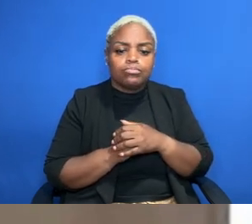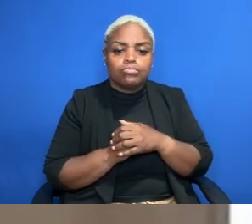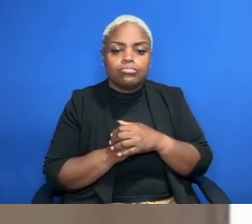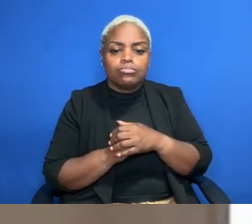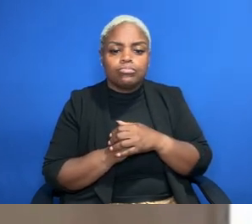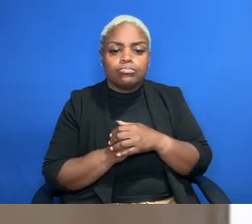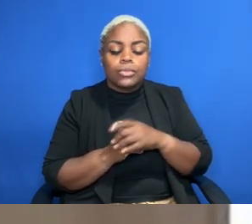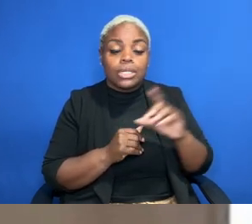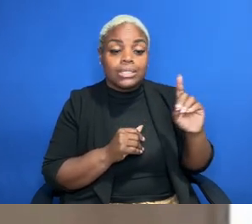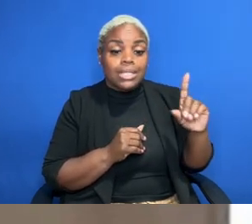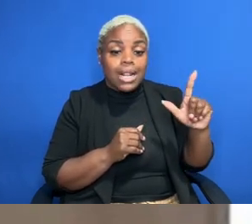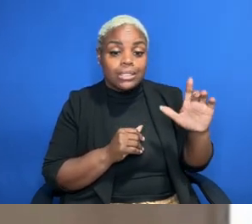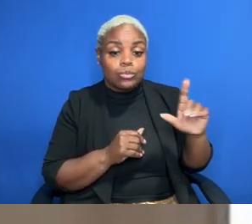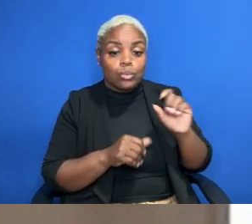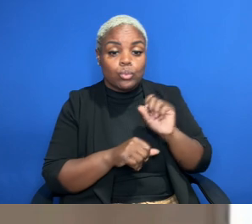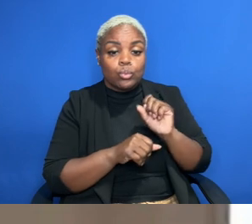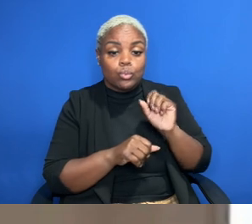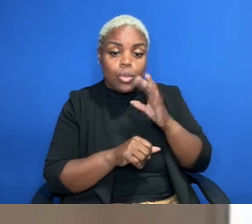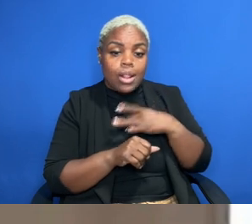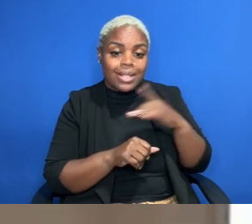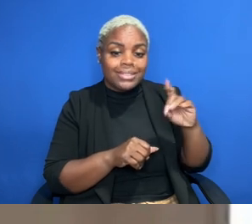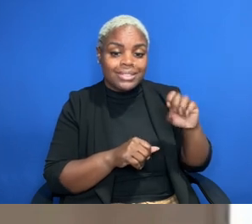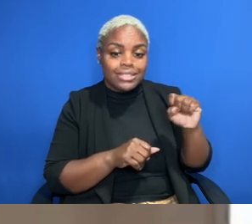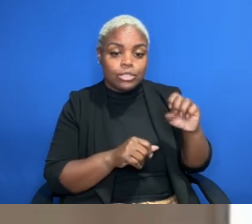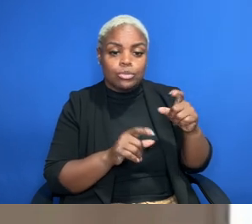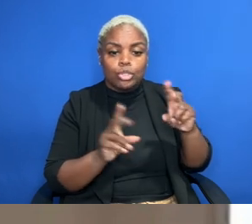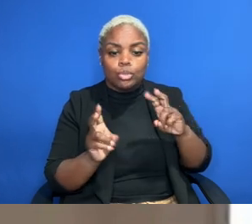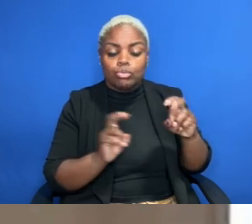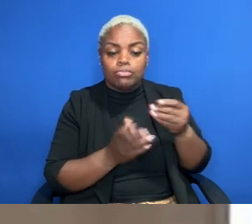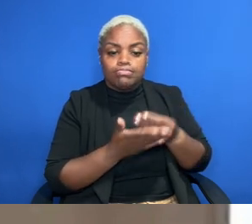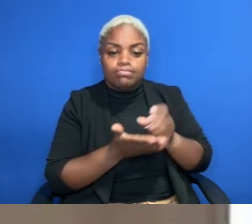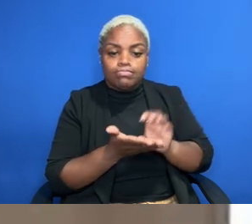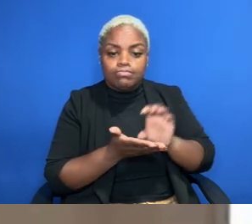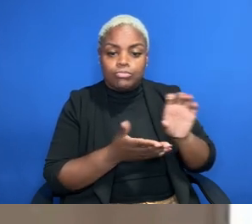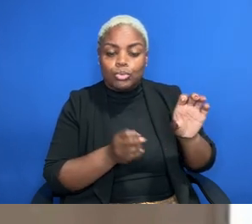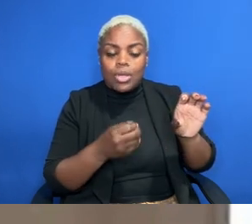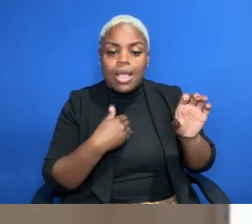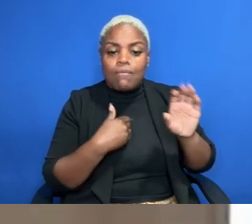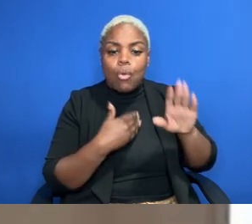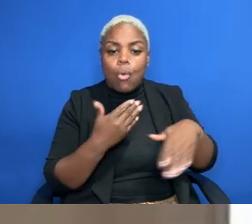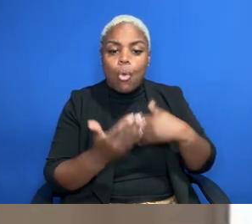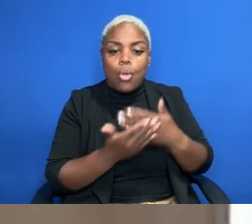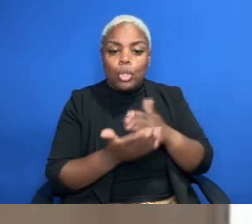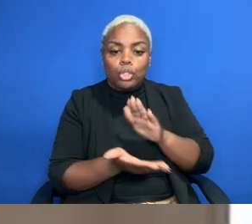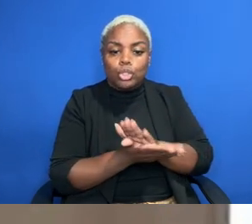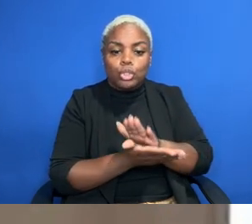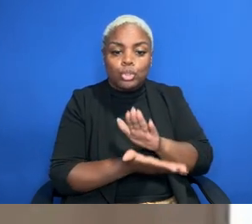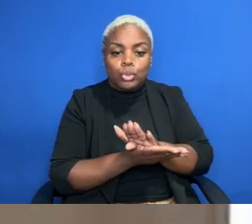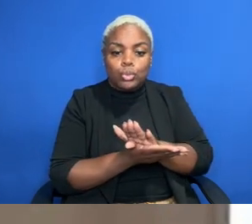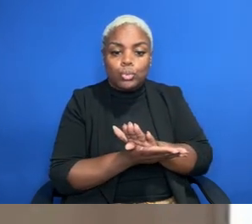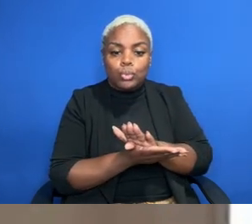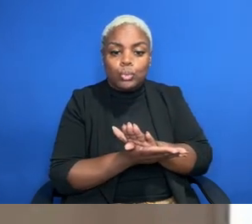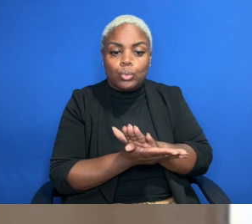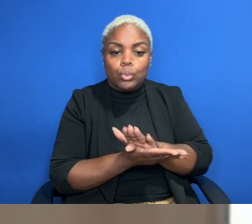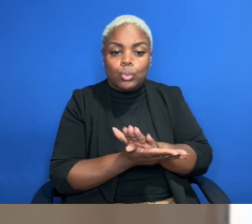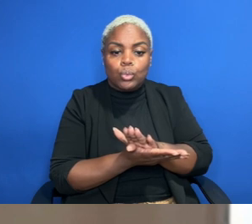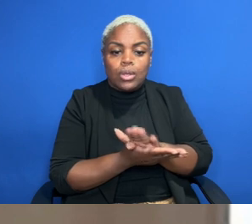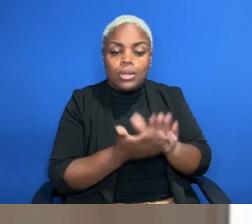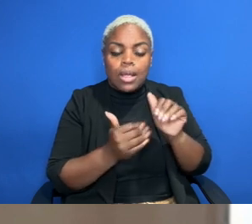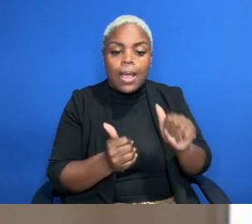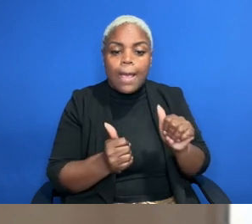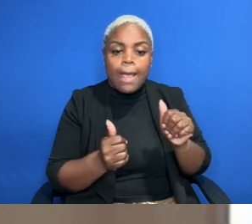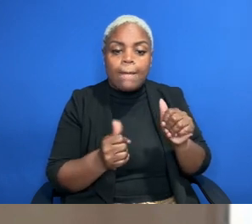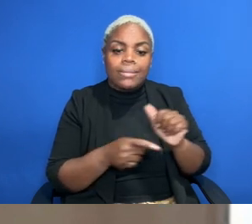goals. DLC, really one major goal that DLC is to increase grant money so that